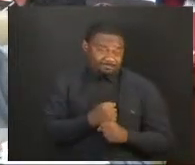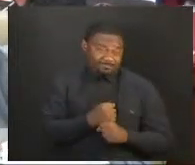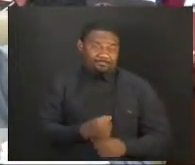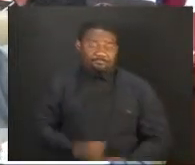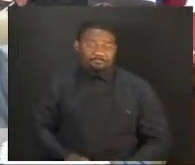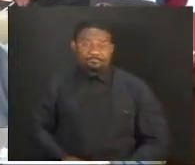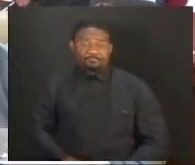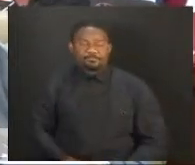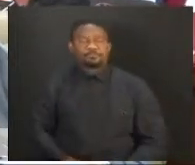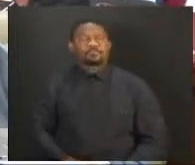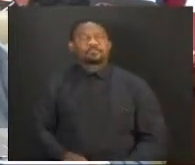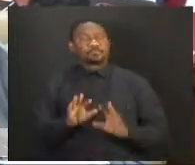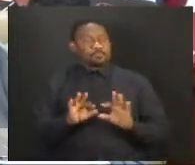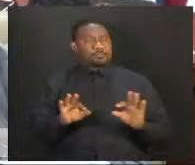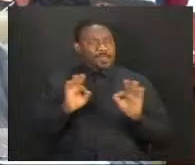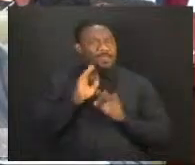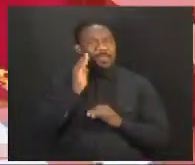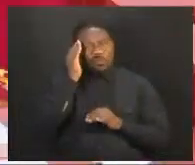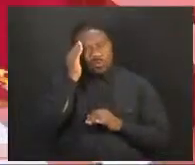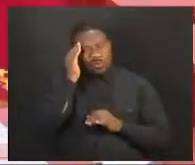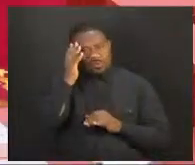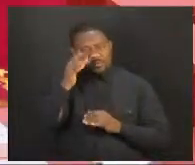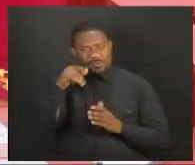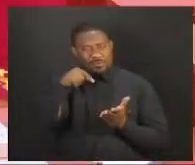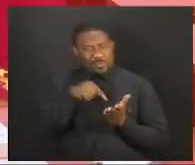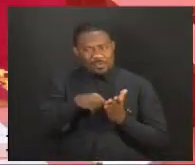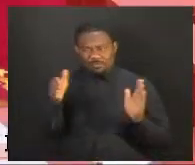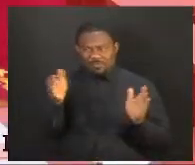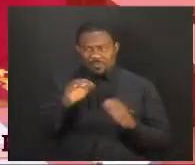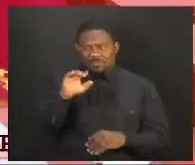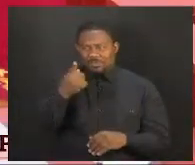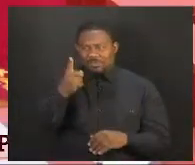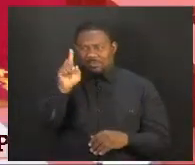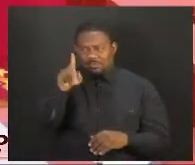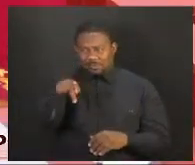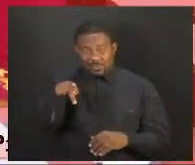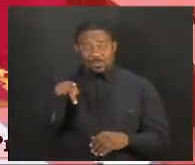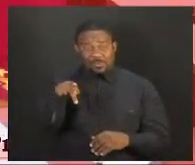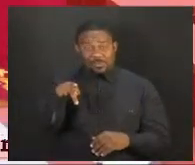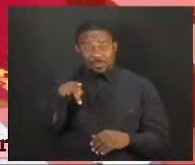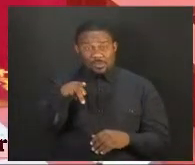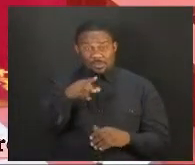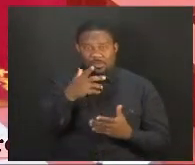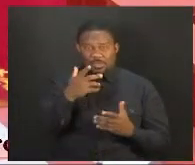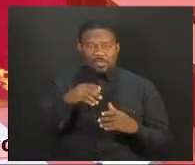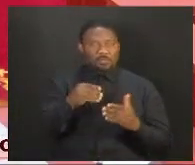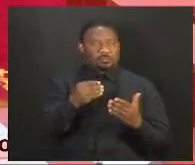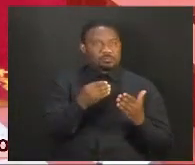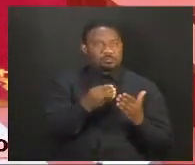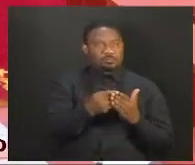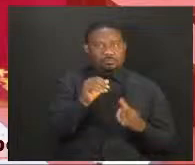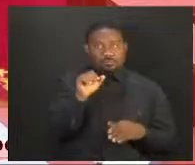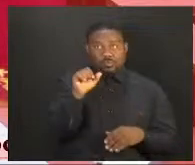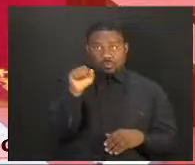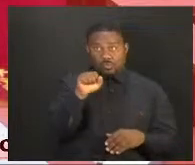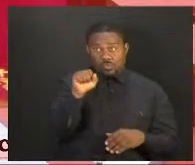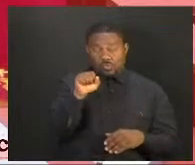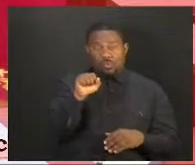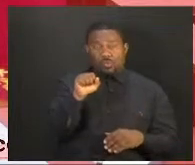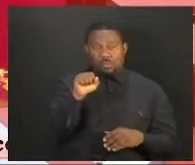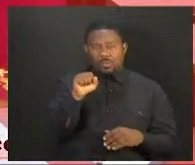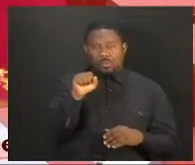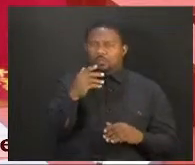it is instructive to note that the debt to GDP ratio and the dollar component of our debt that has come